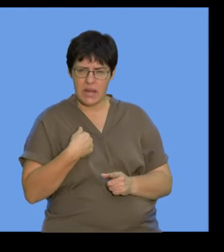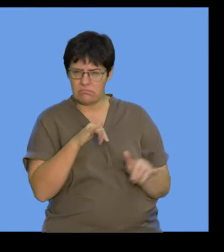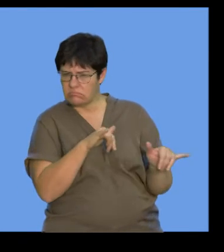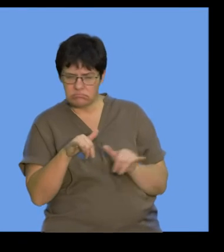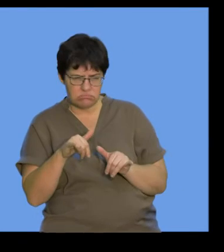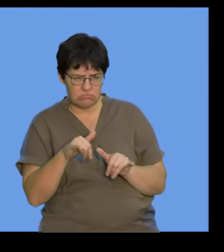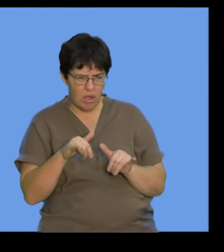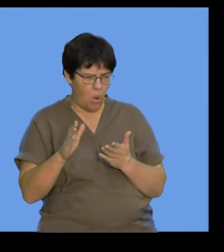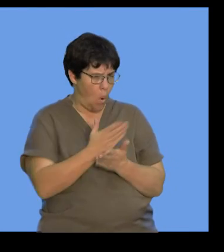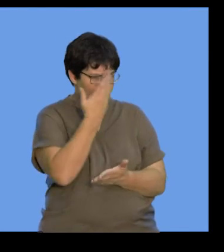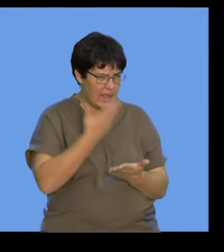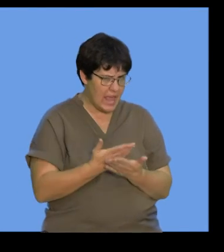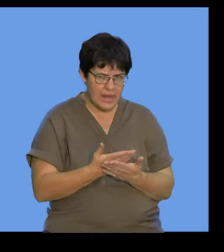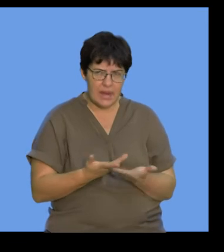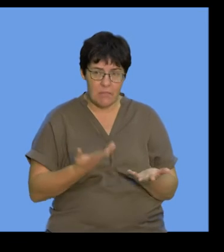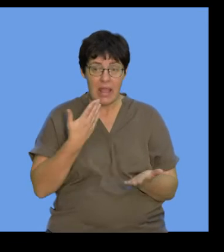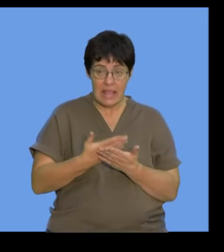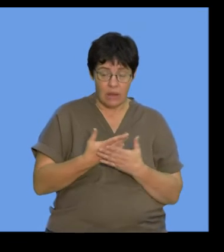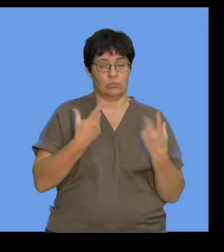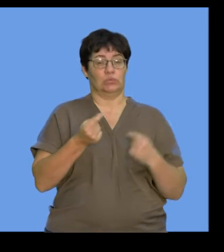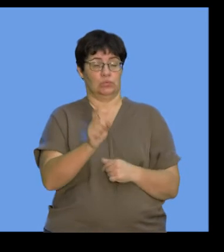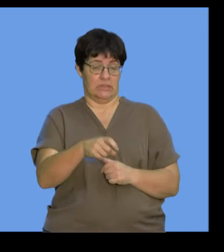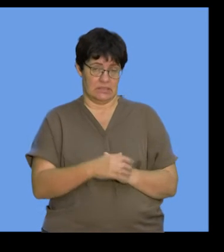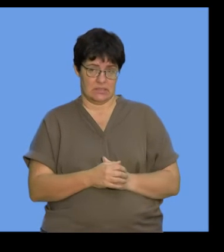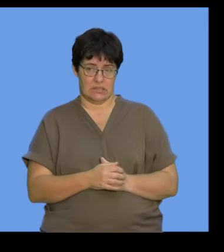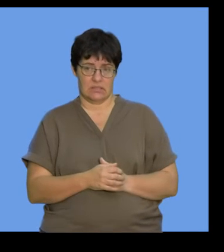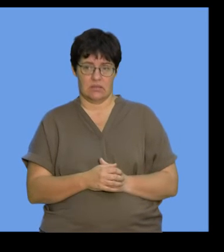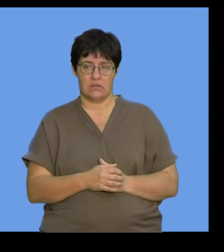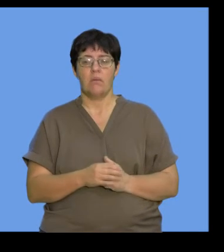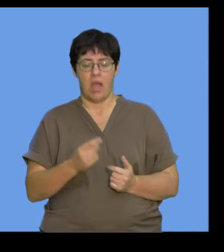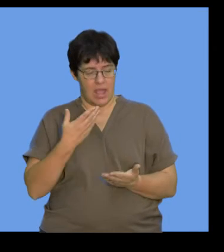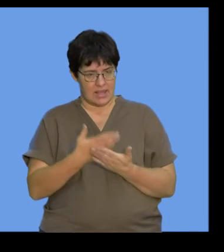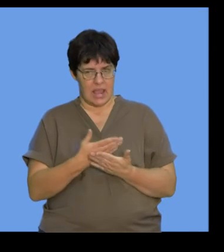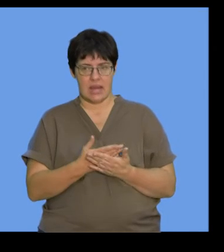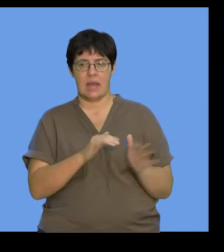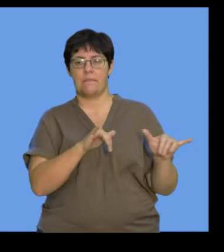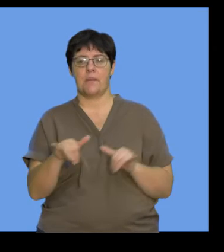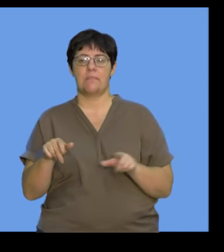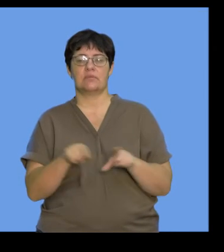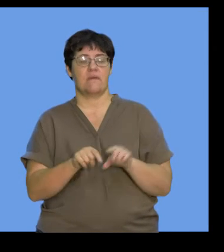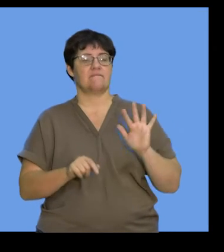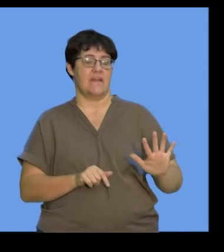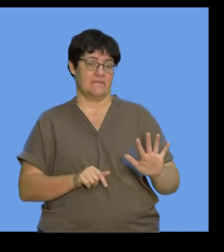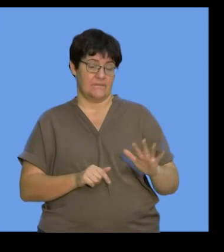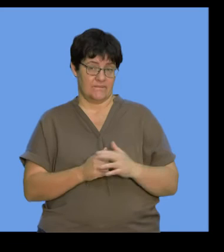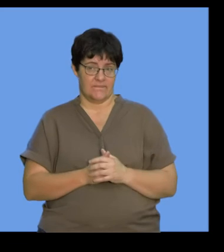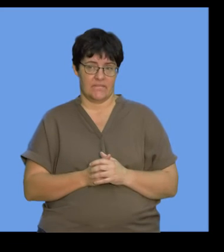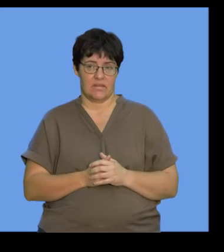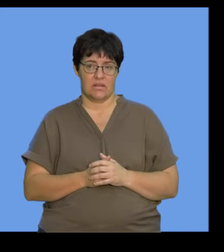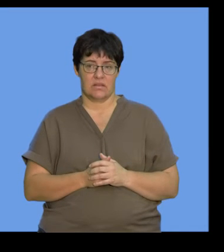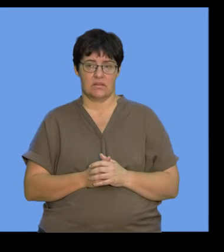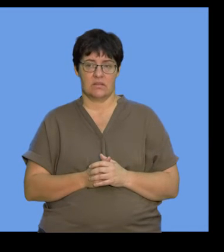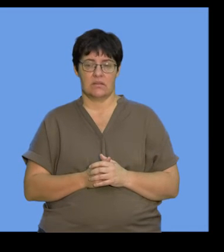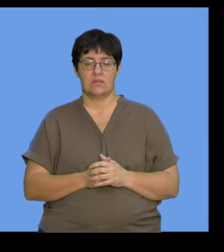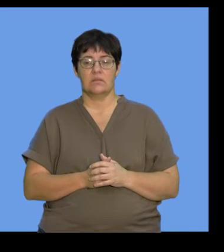take out a common factor or not. If I can, that's what you need to do. So here clearly I can take out a common factor of 5. And if